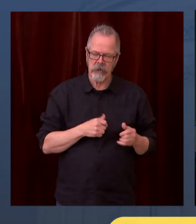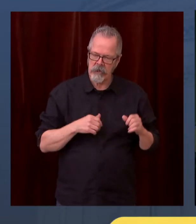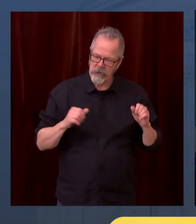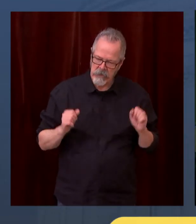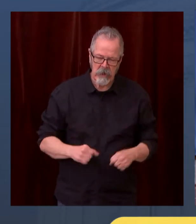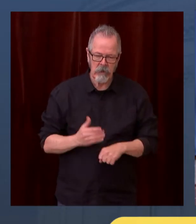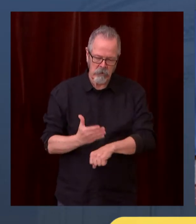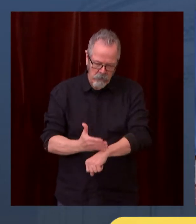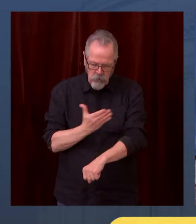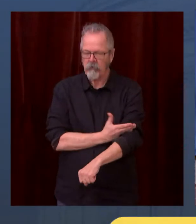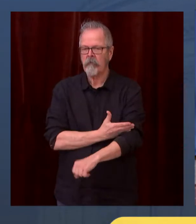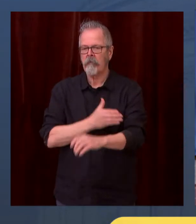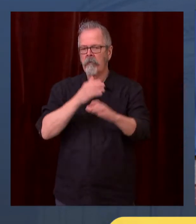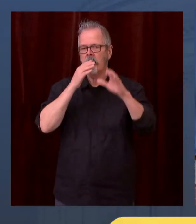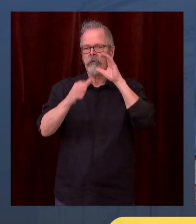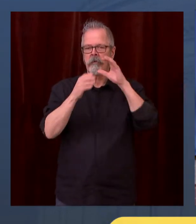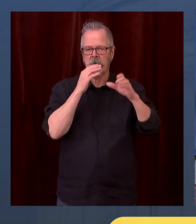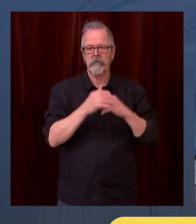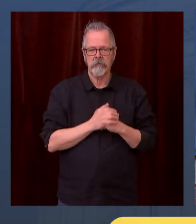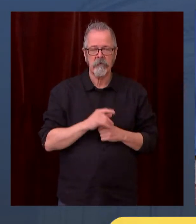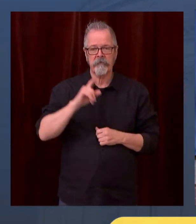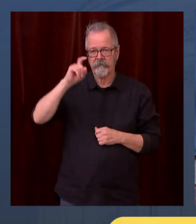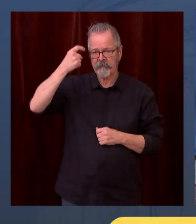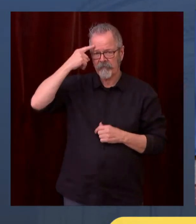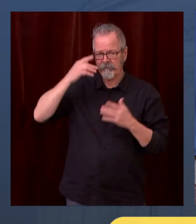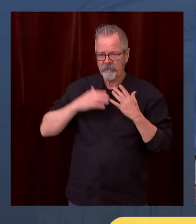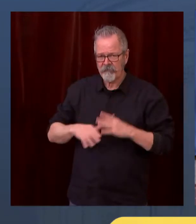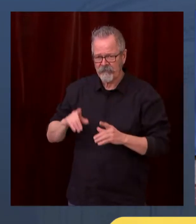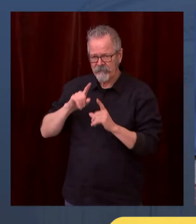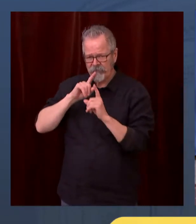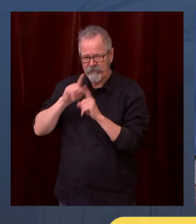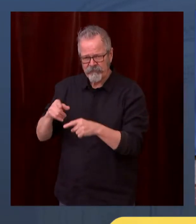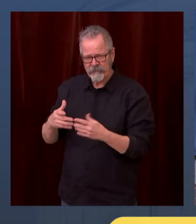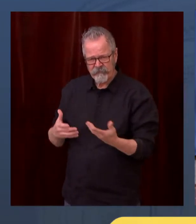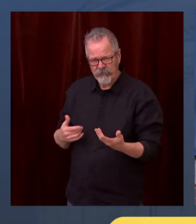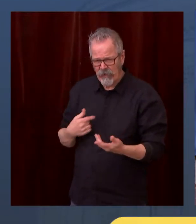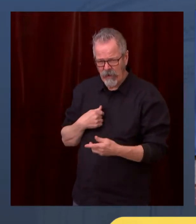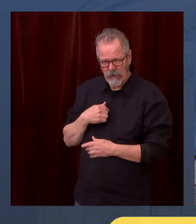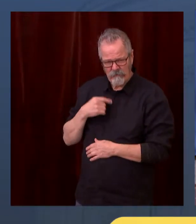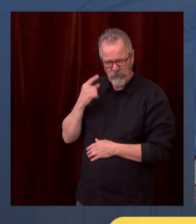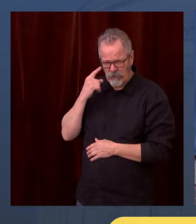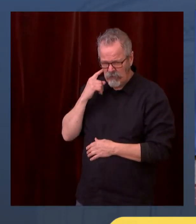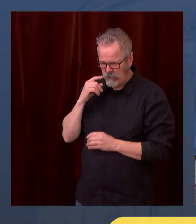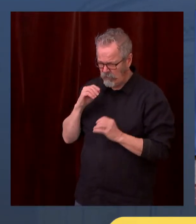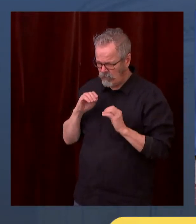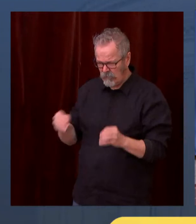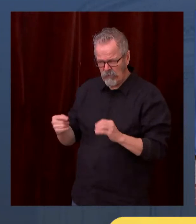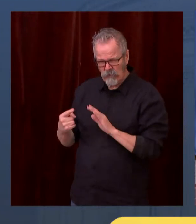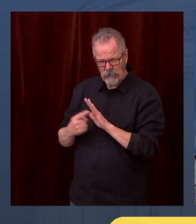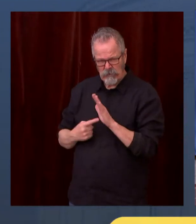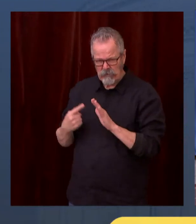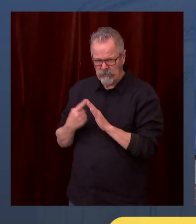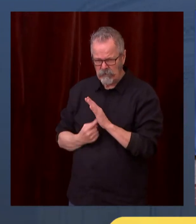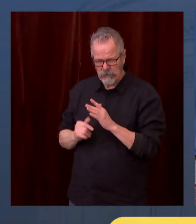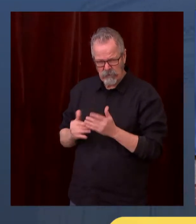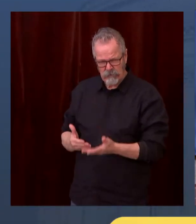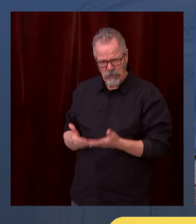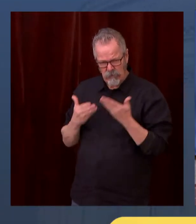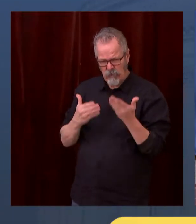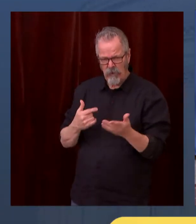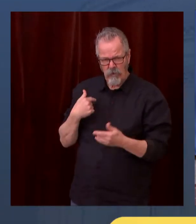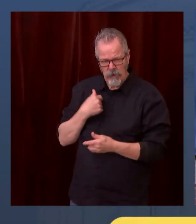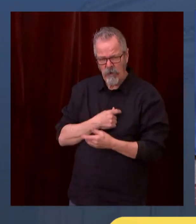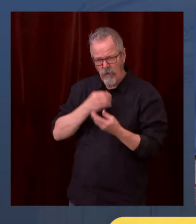if I can, look at, I haven't heard a critique yet of our proposals that we hadn't thought about and argued